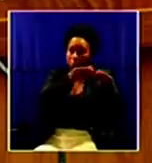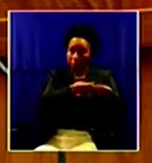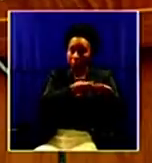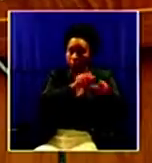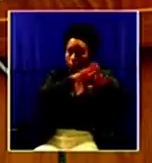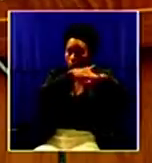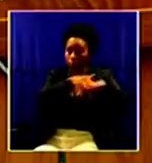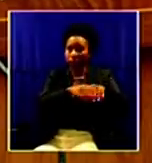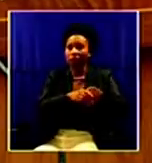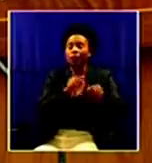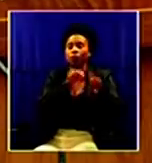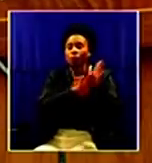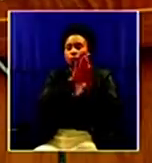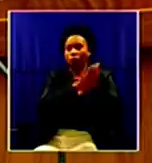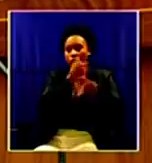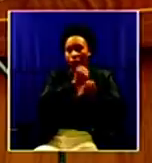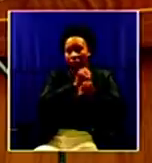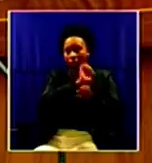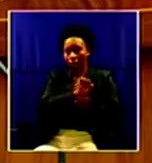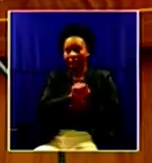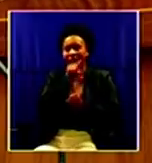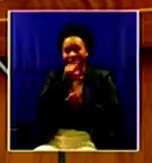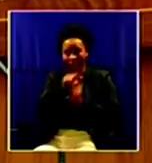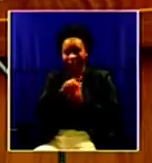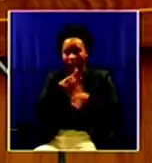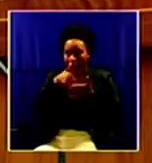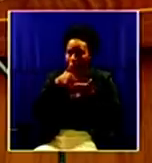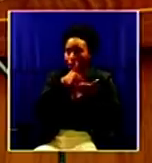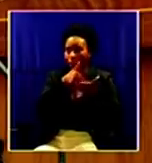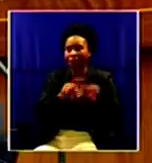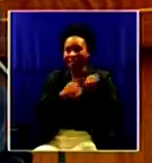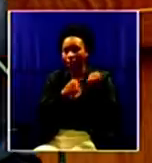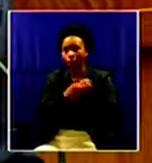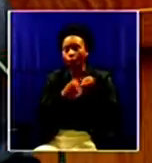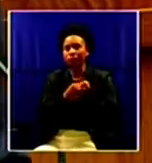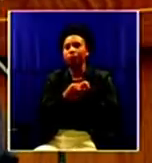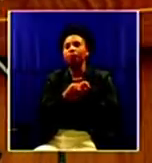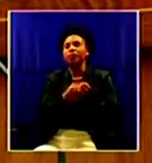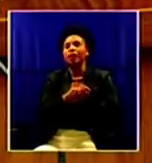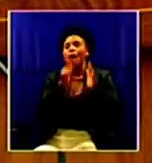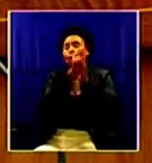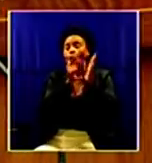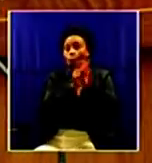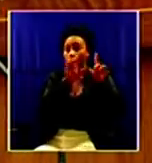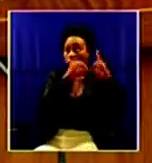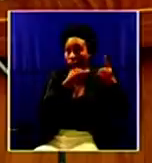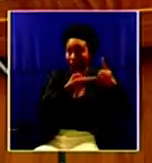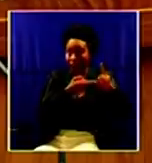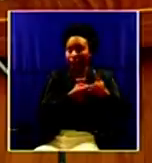allocation will support our brave law enforcement agents in the fight against crime and